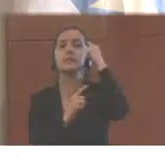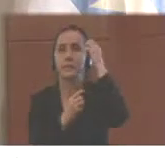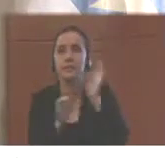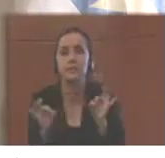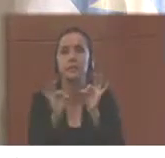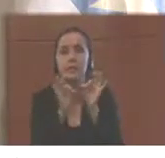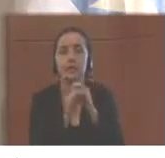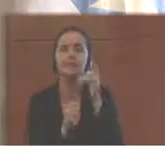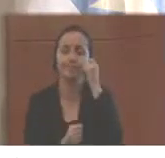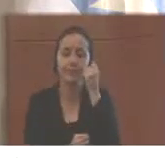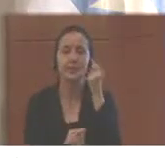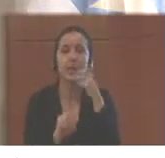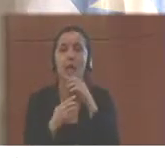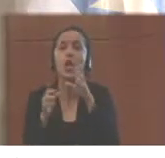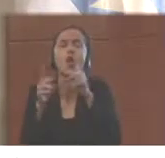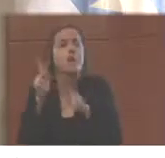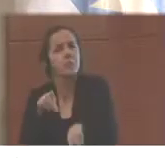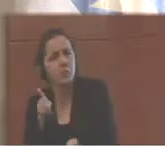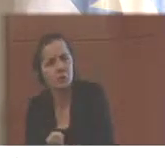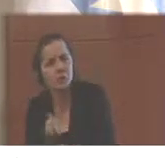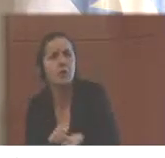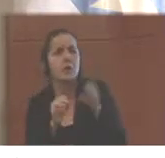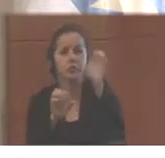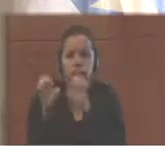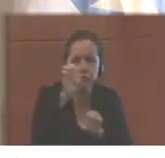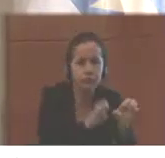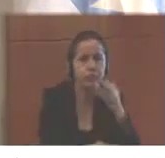mechanisms. This approach espouses